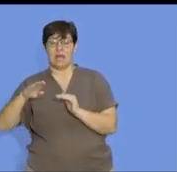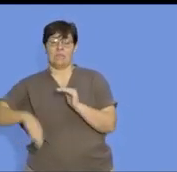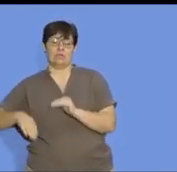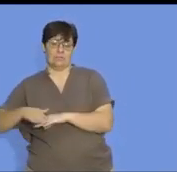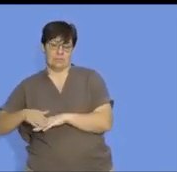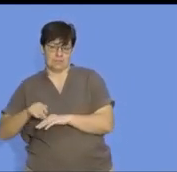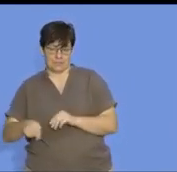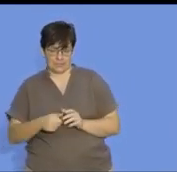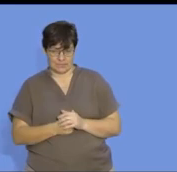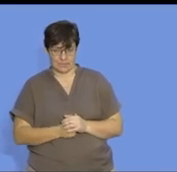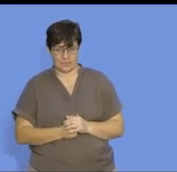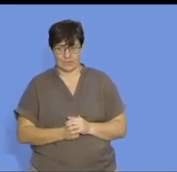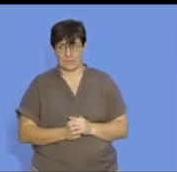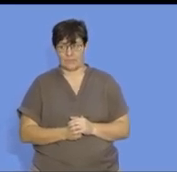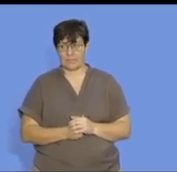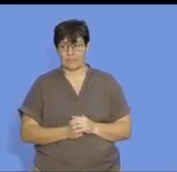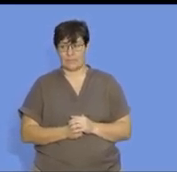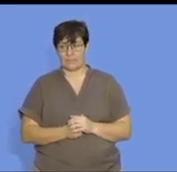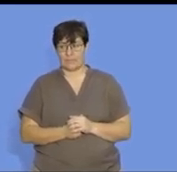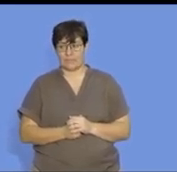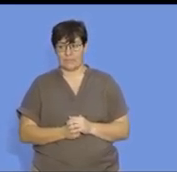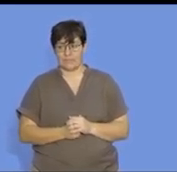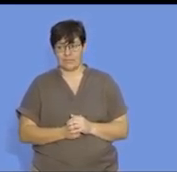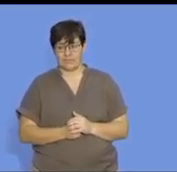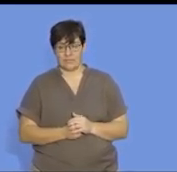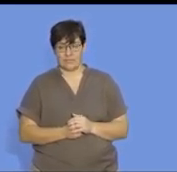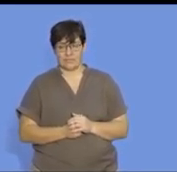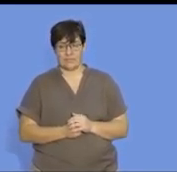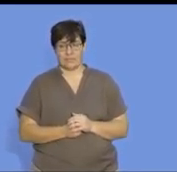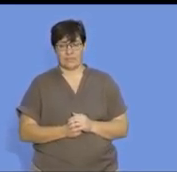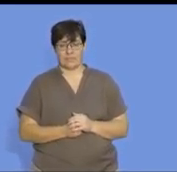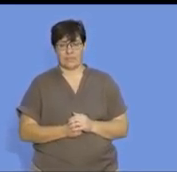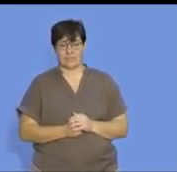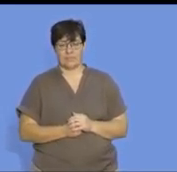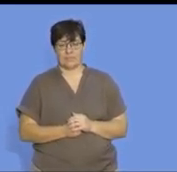plus the kinetic energy at the bottom.